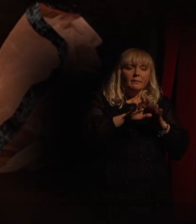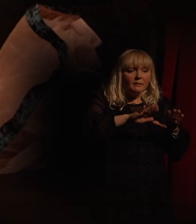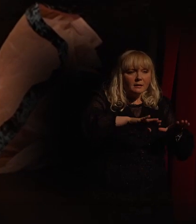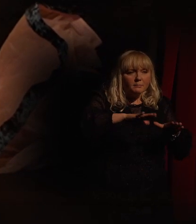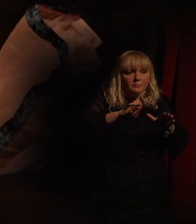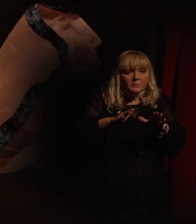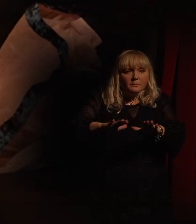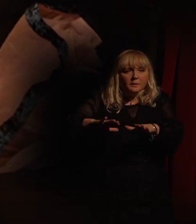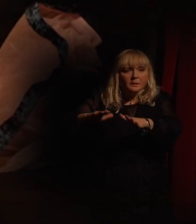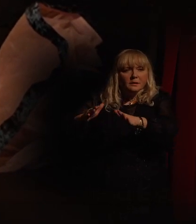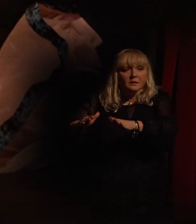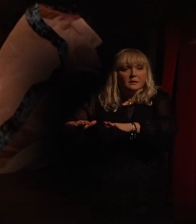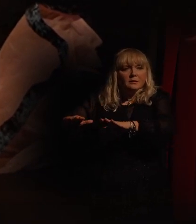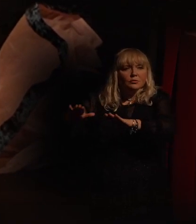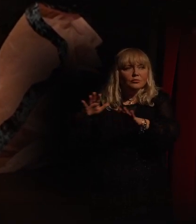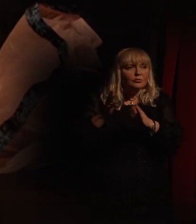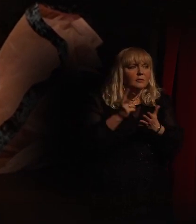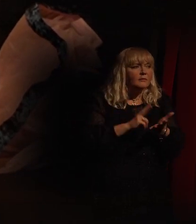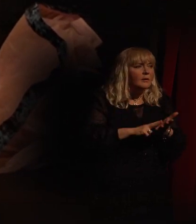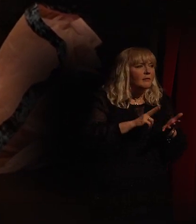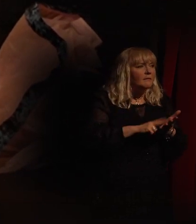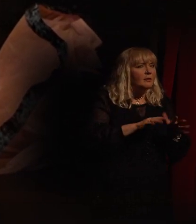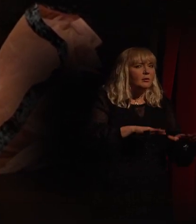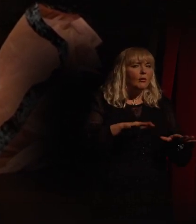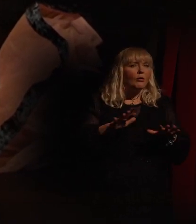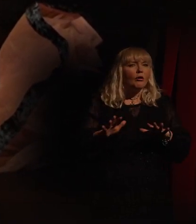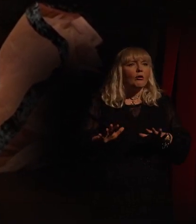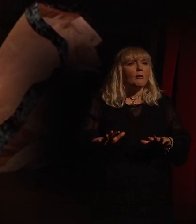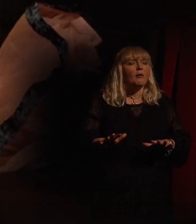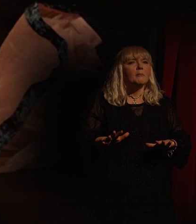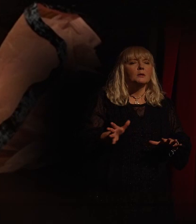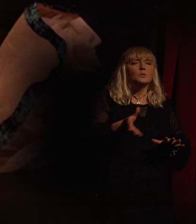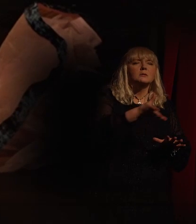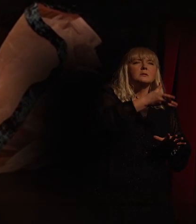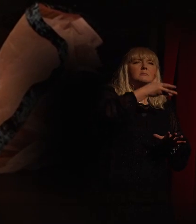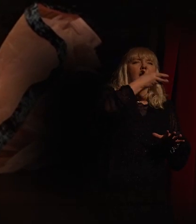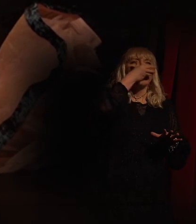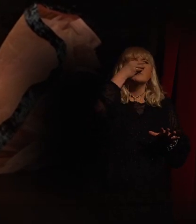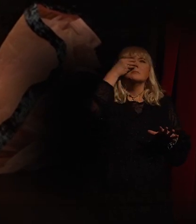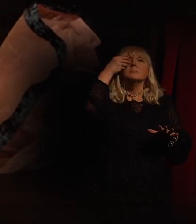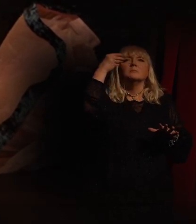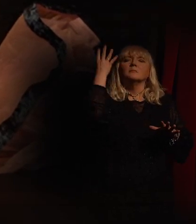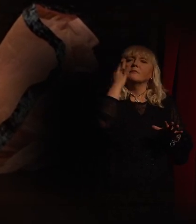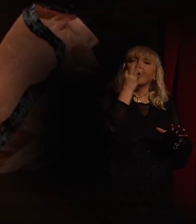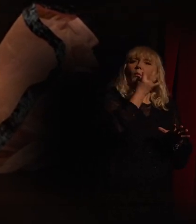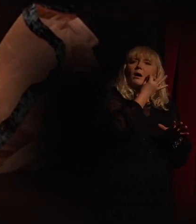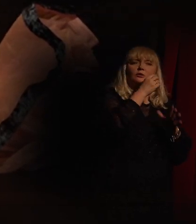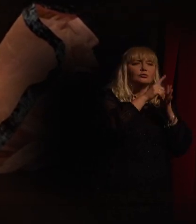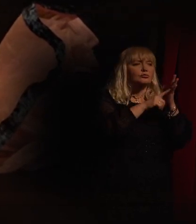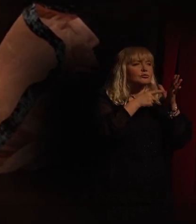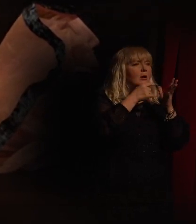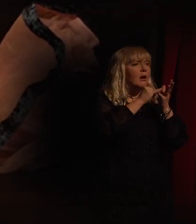the water, carrying the scent of jasmine. Feel the tension melting from your